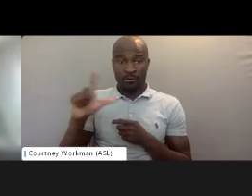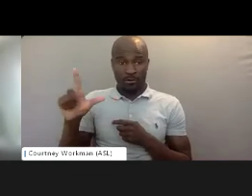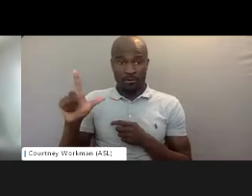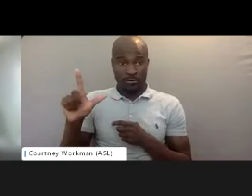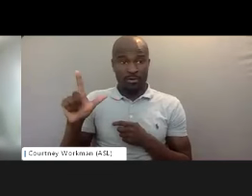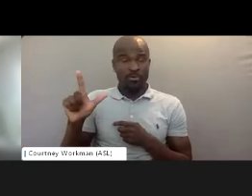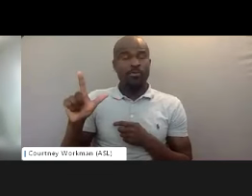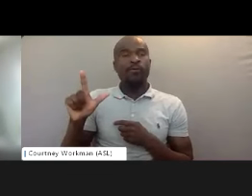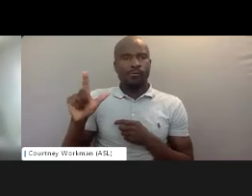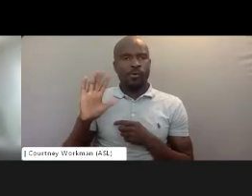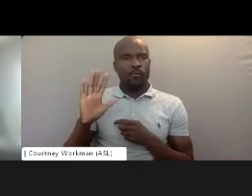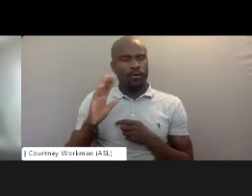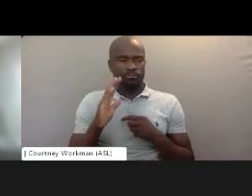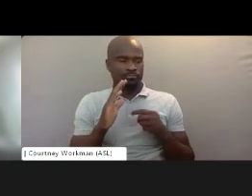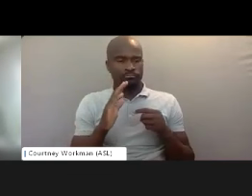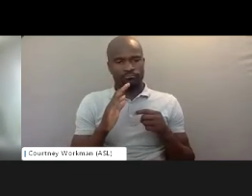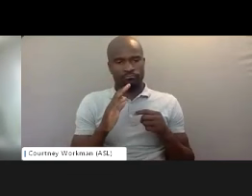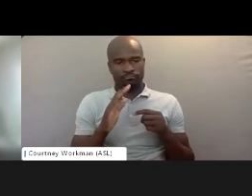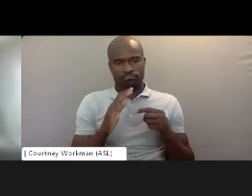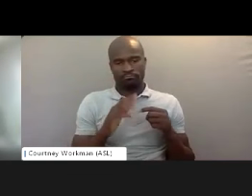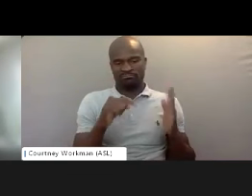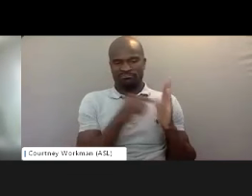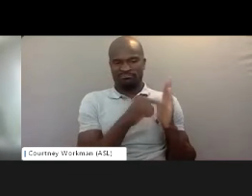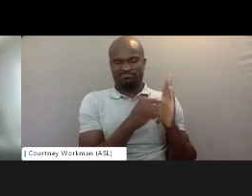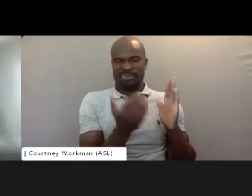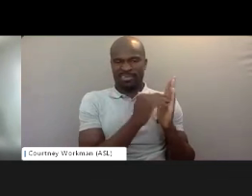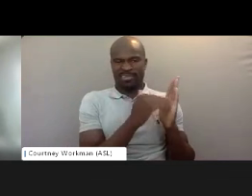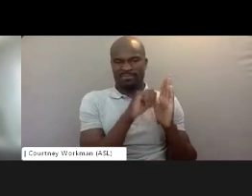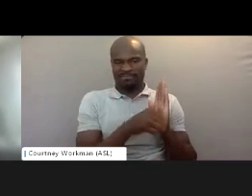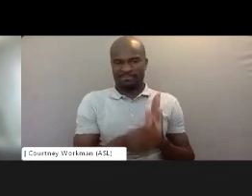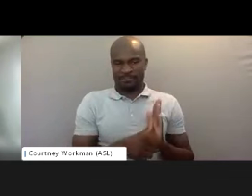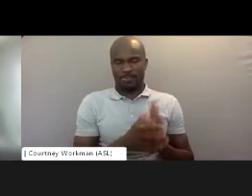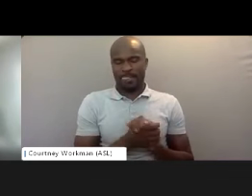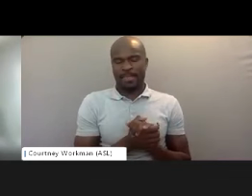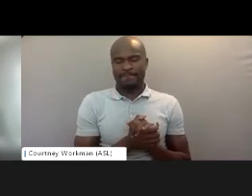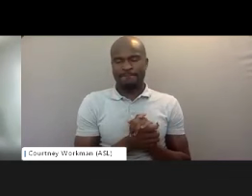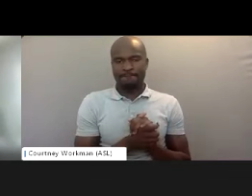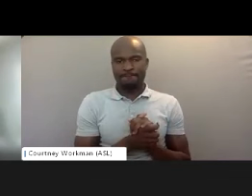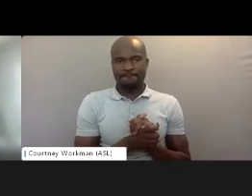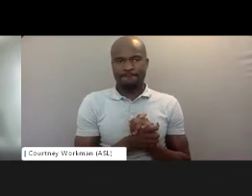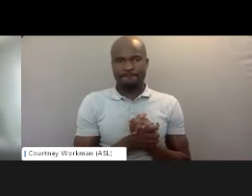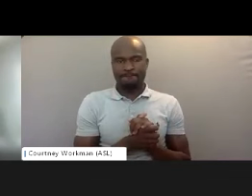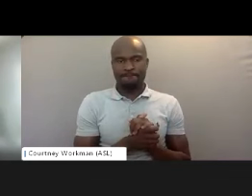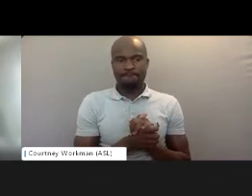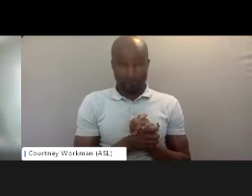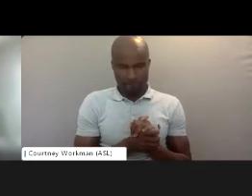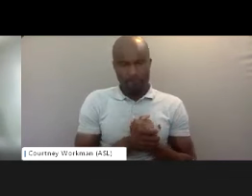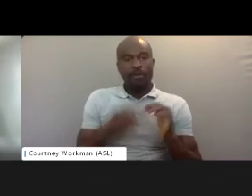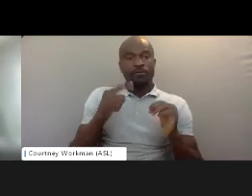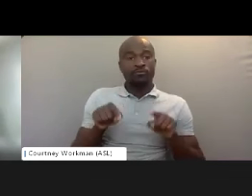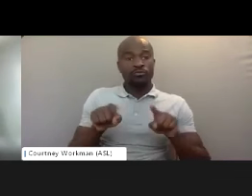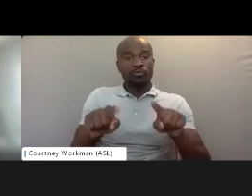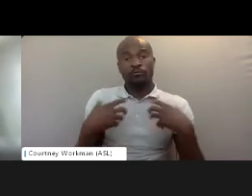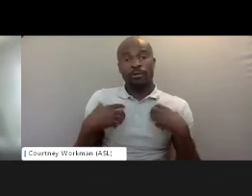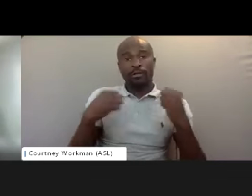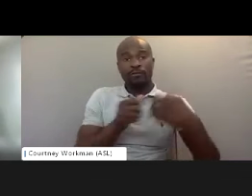Dr. Reingold will in her next presentation, kind of on what you would apply at different points of the recovery process, because it's